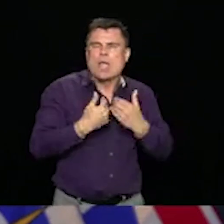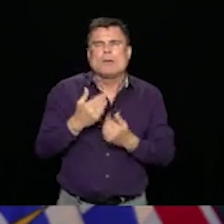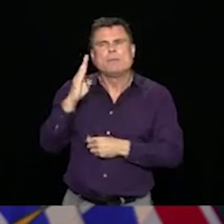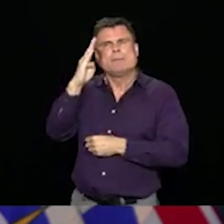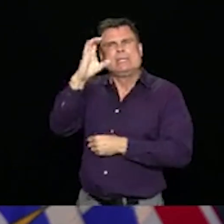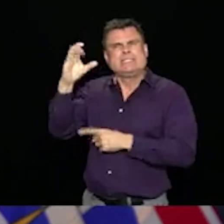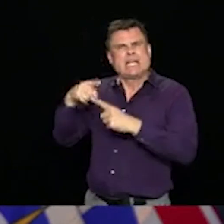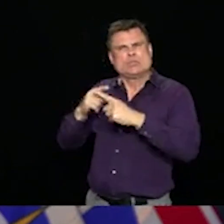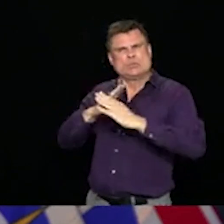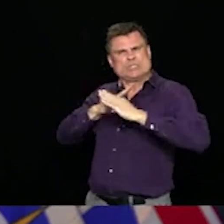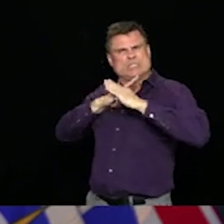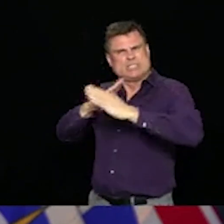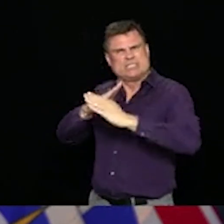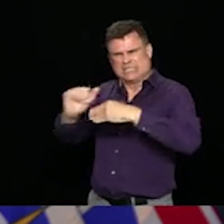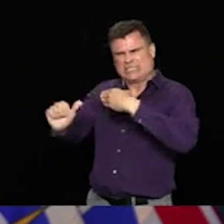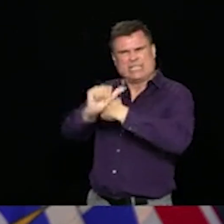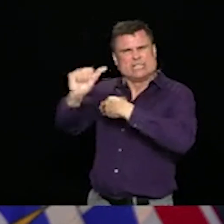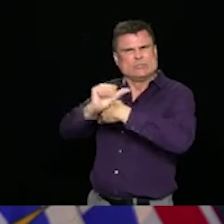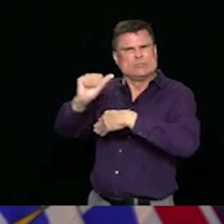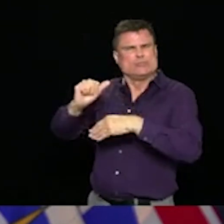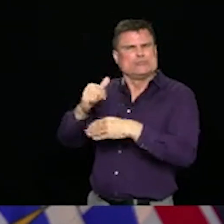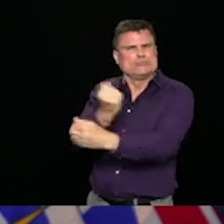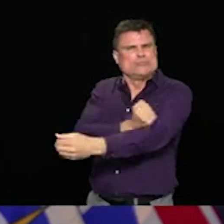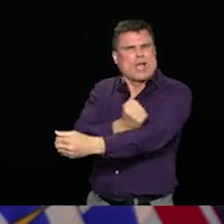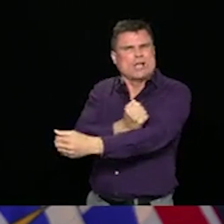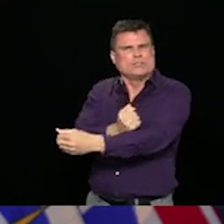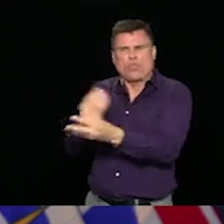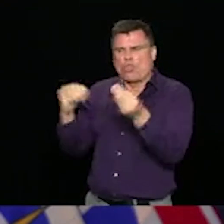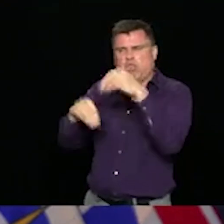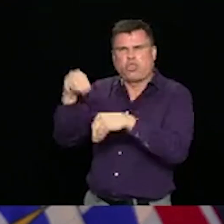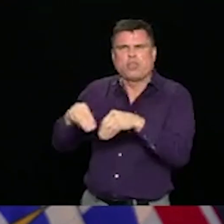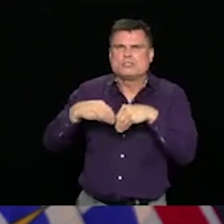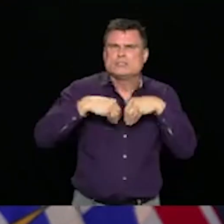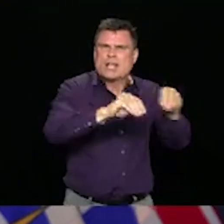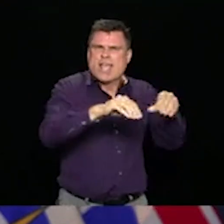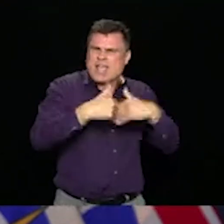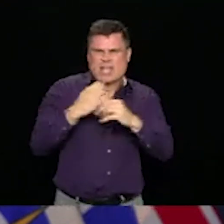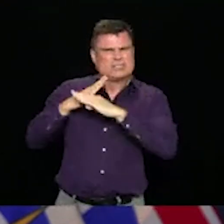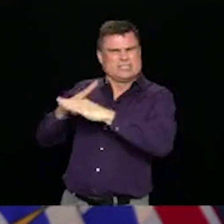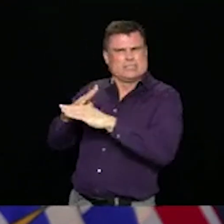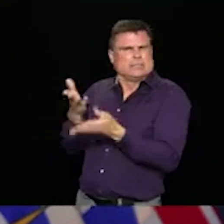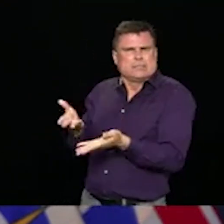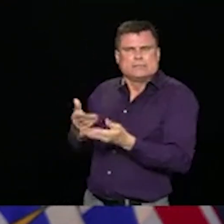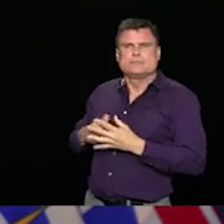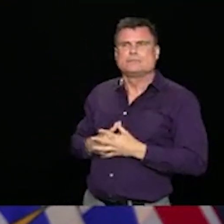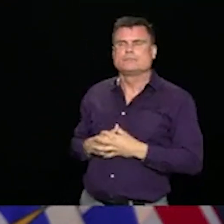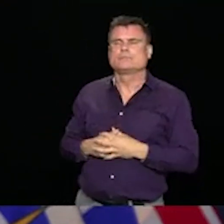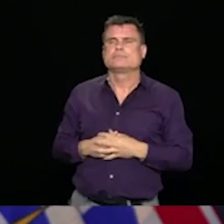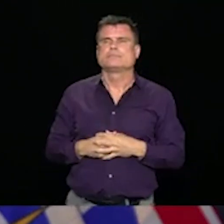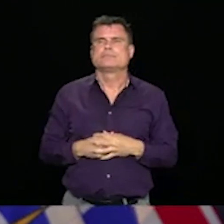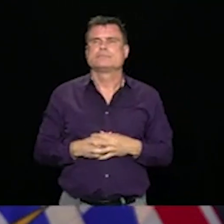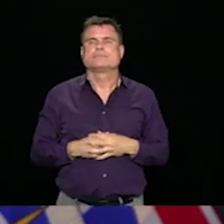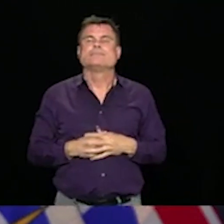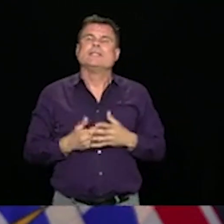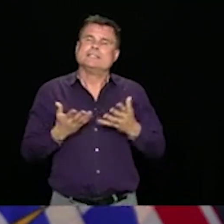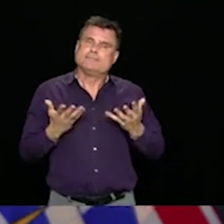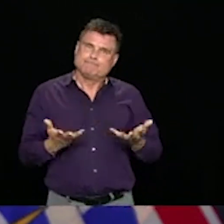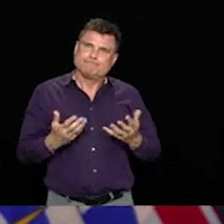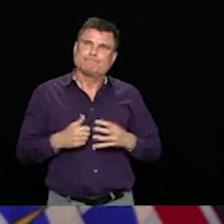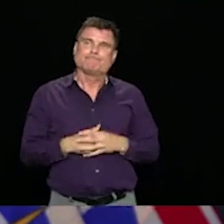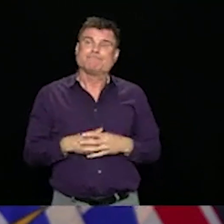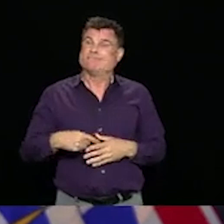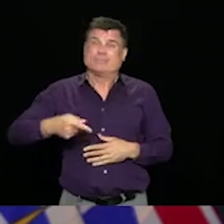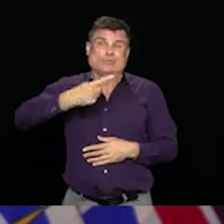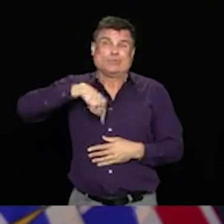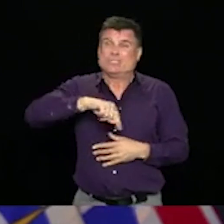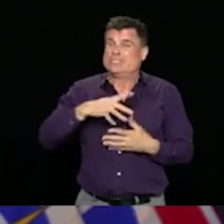Yeah, we've been dealing with this, and I have been consumed with dealing with this for a long time. And there is no single